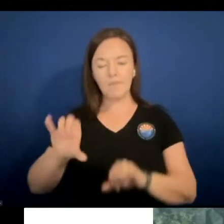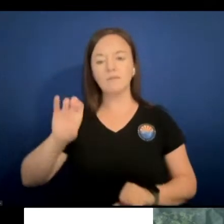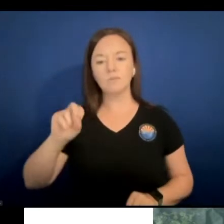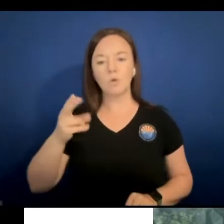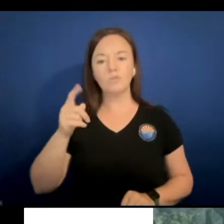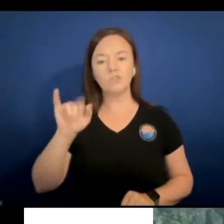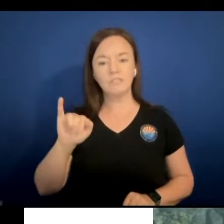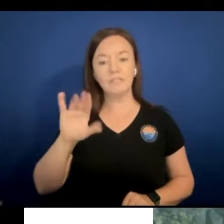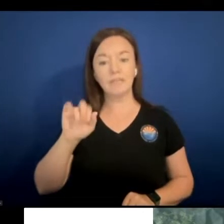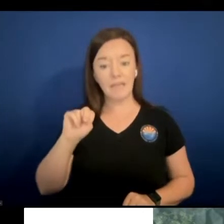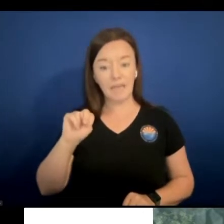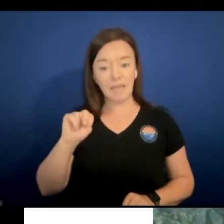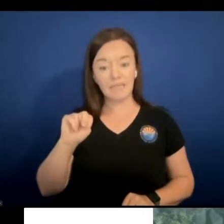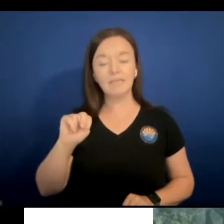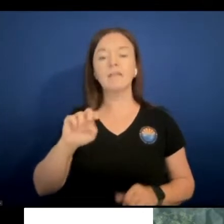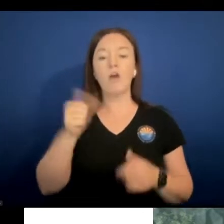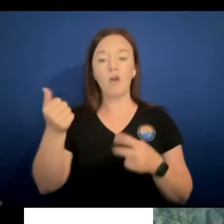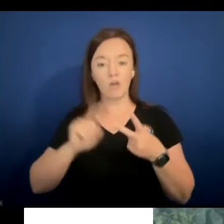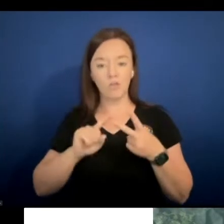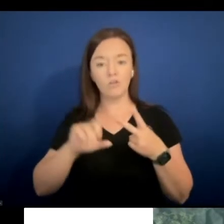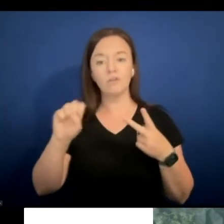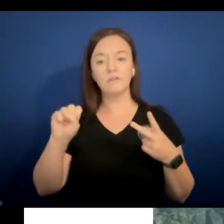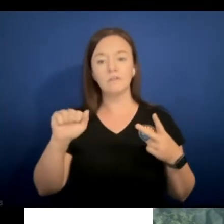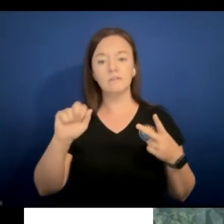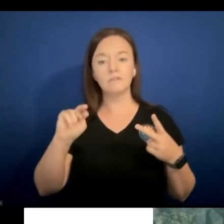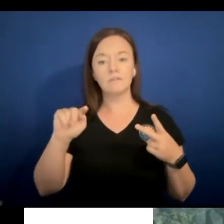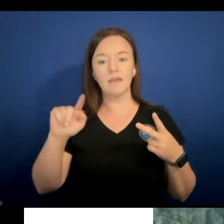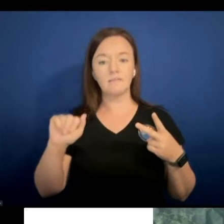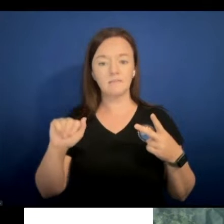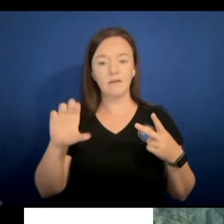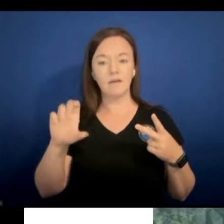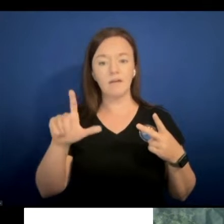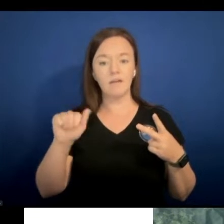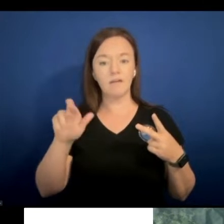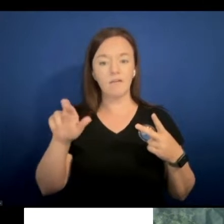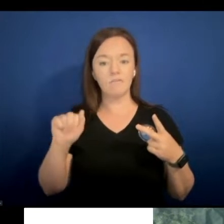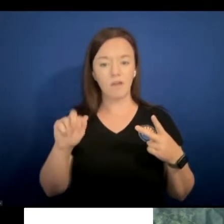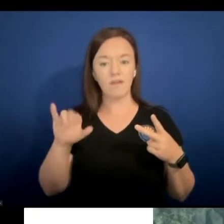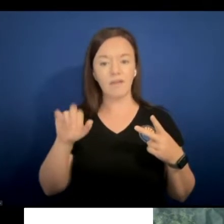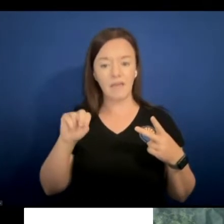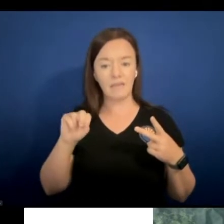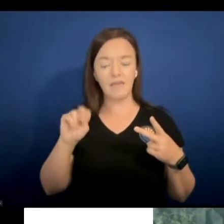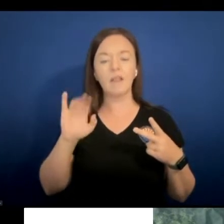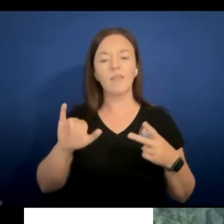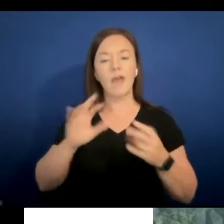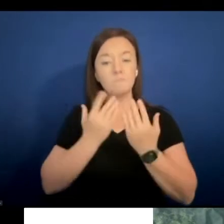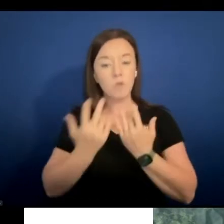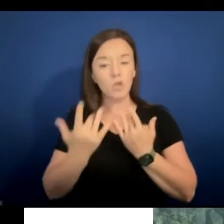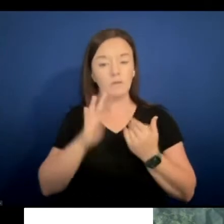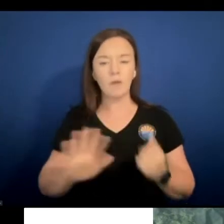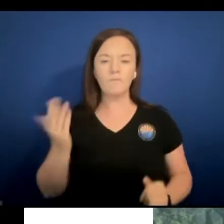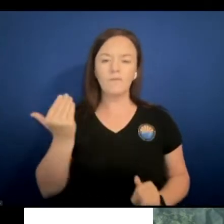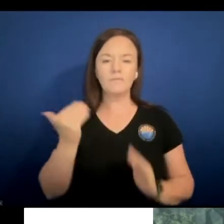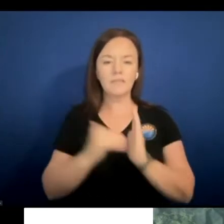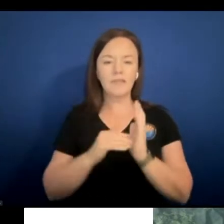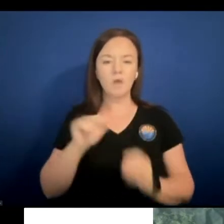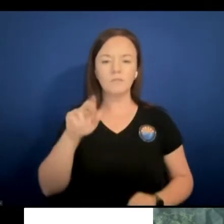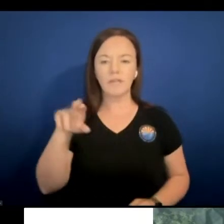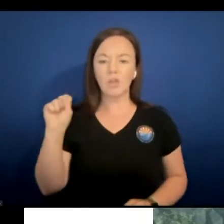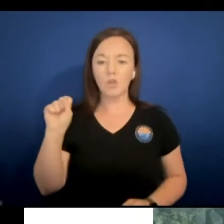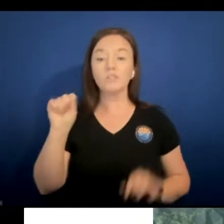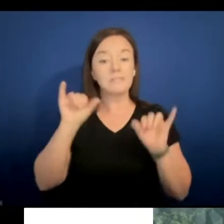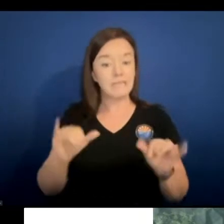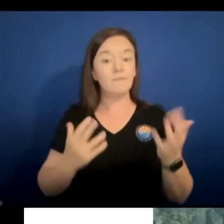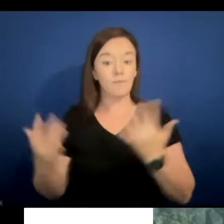have Santa Clara Canyon, which is approximately 15,000 acres. Same fire, Las